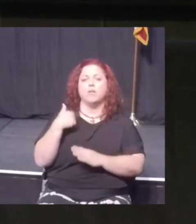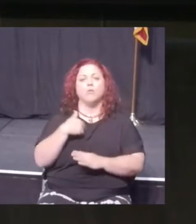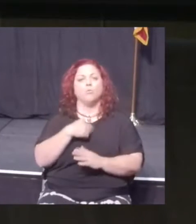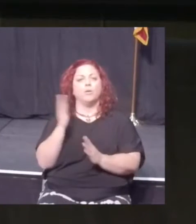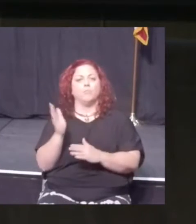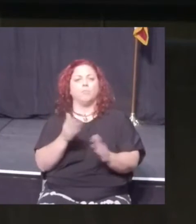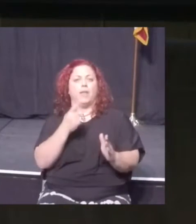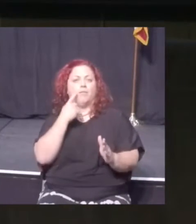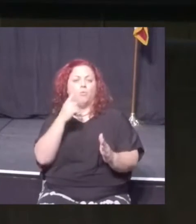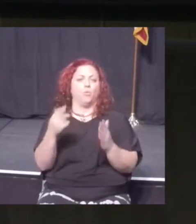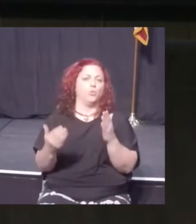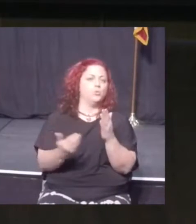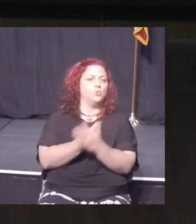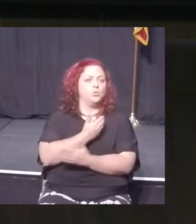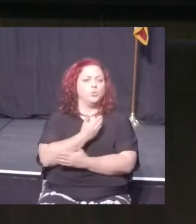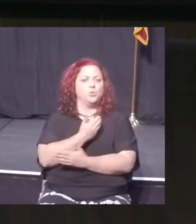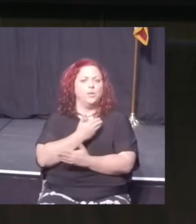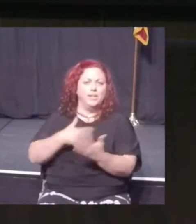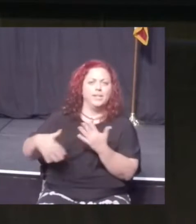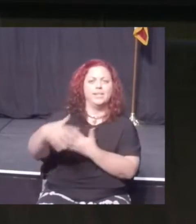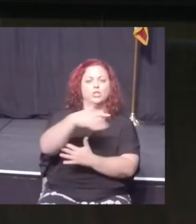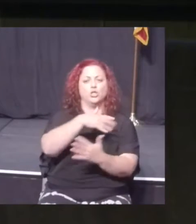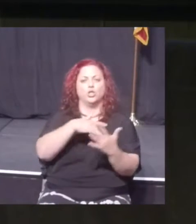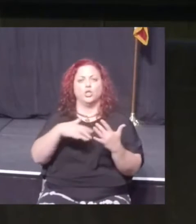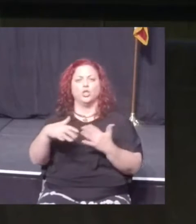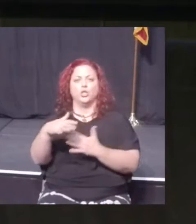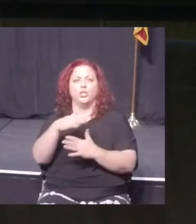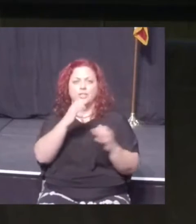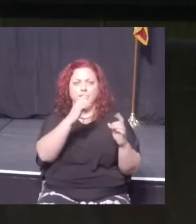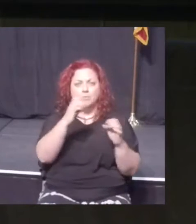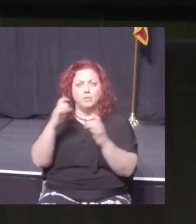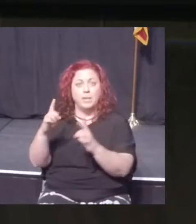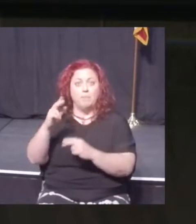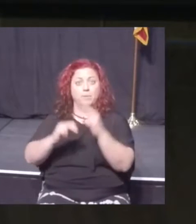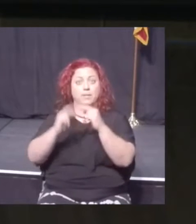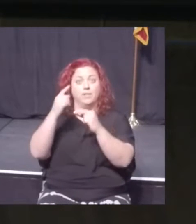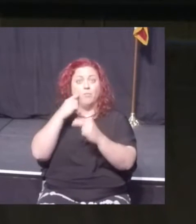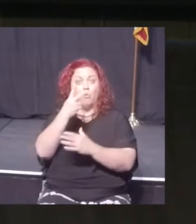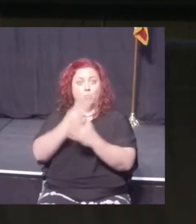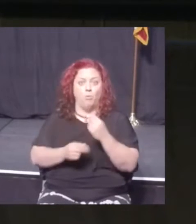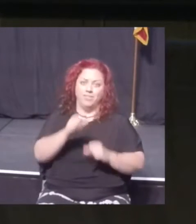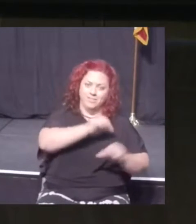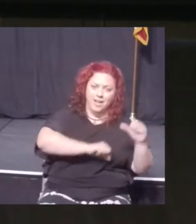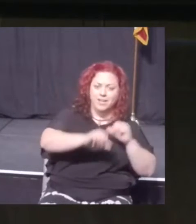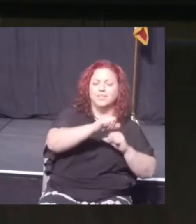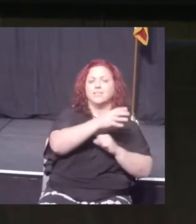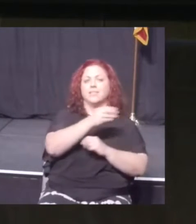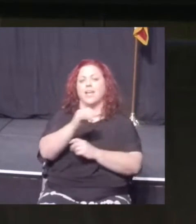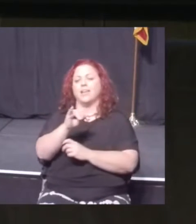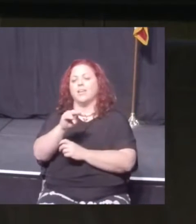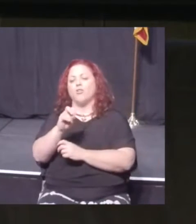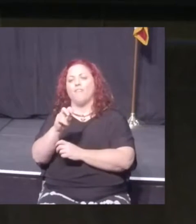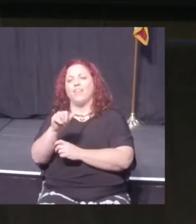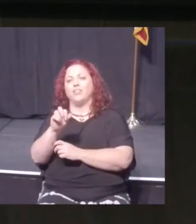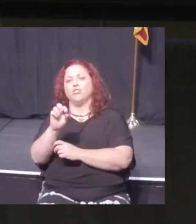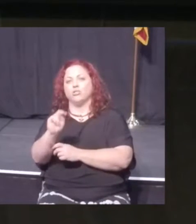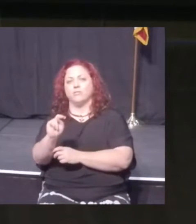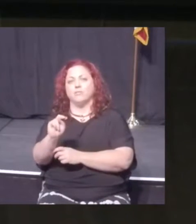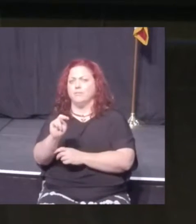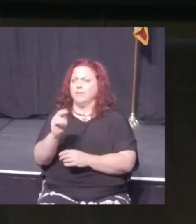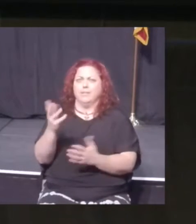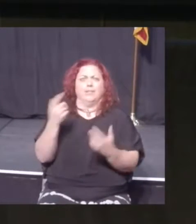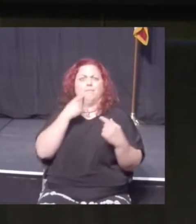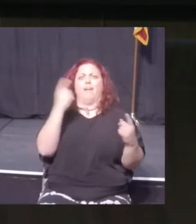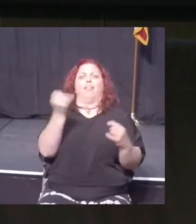the works for a new interdisciplinary building for science and innovation. It's about time, and